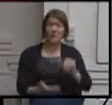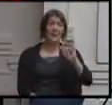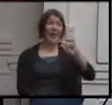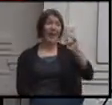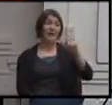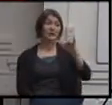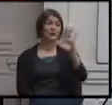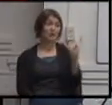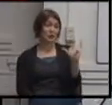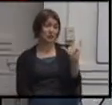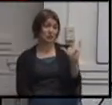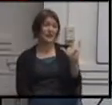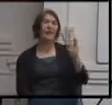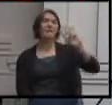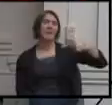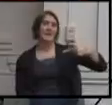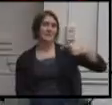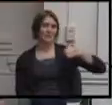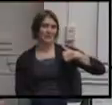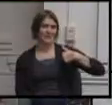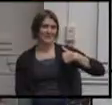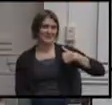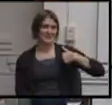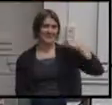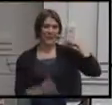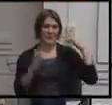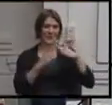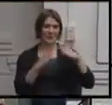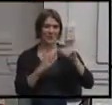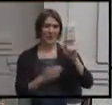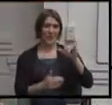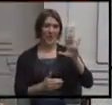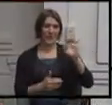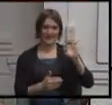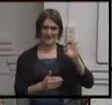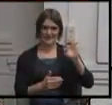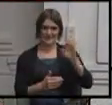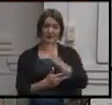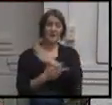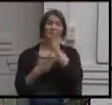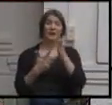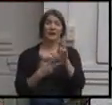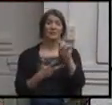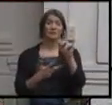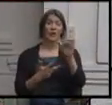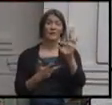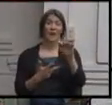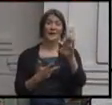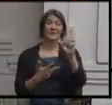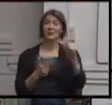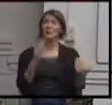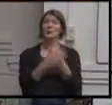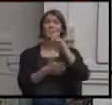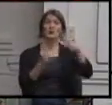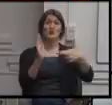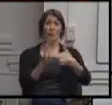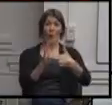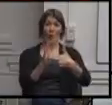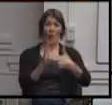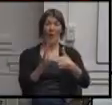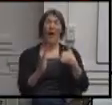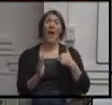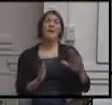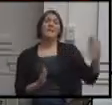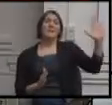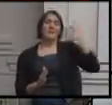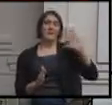Alex Jury, the vice president of the Downtown Alliance. I'm Rod Francis, and this is a new role. I'm an ex officio